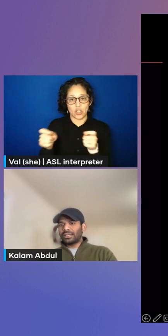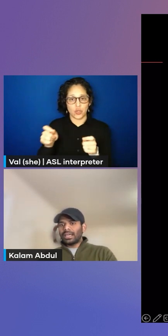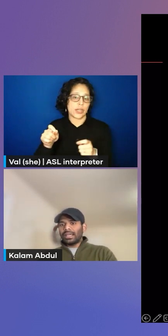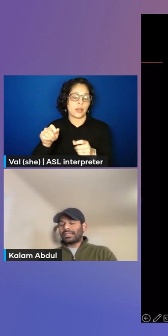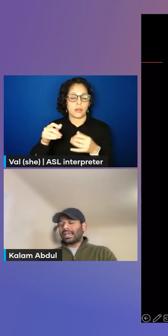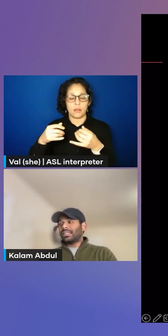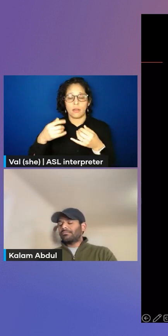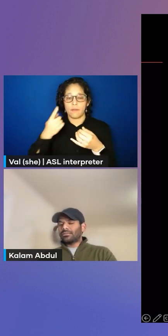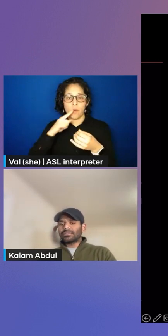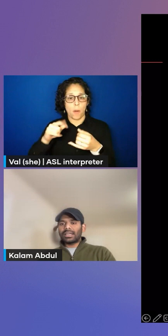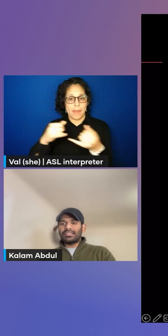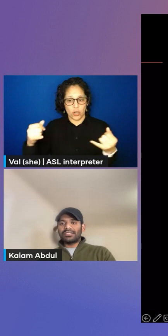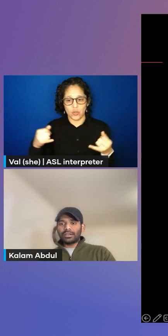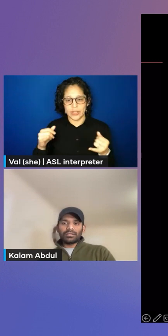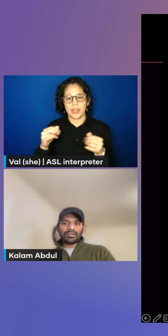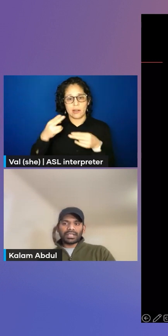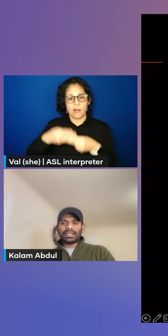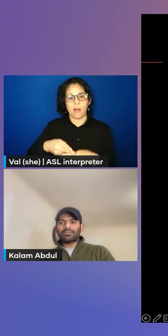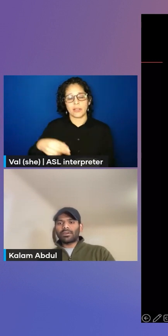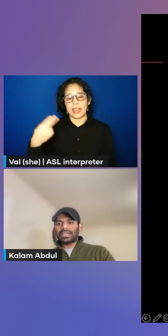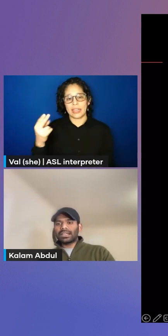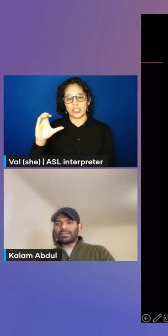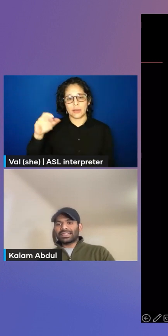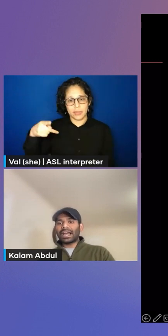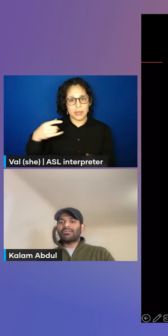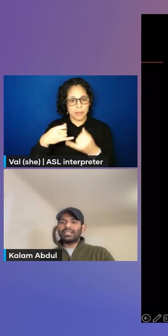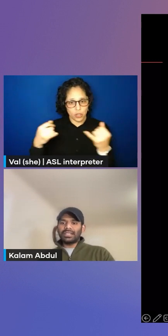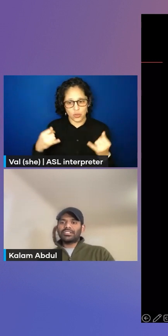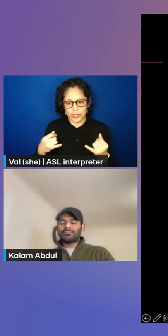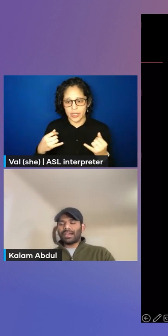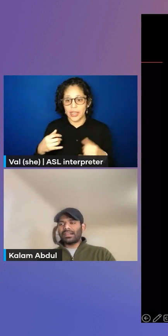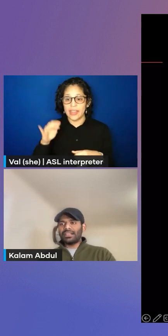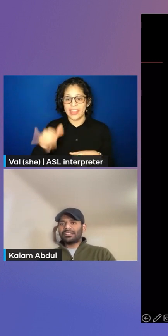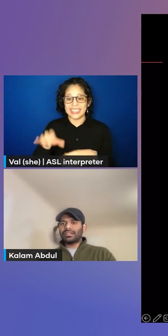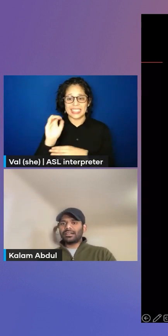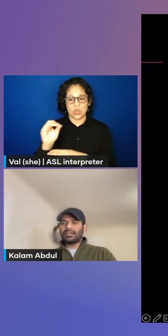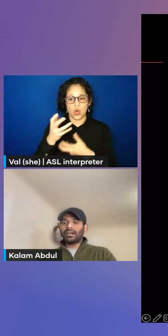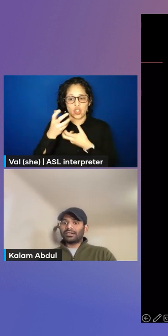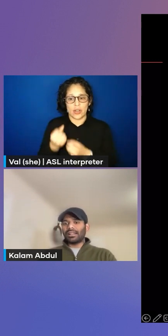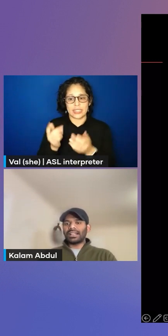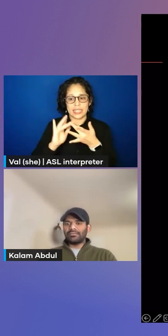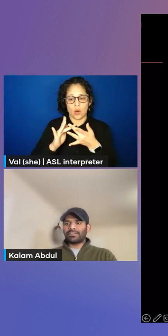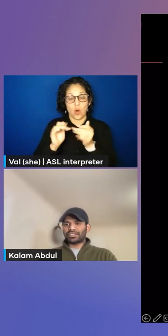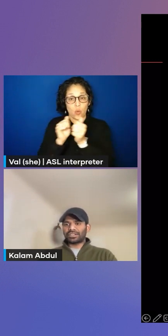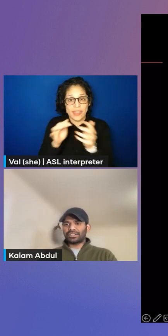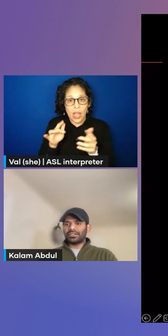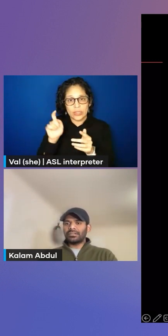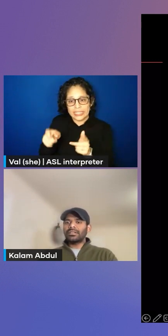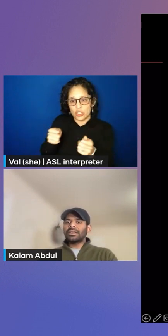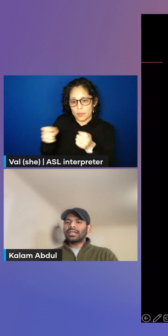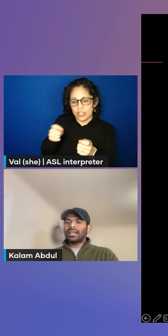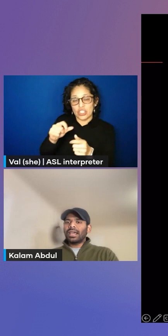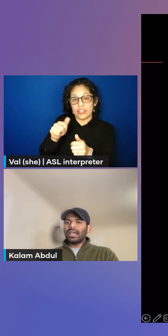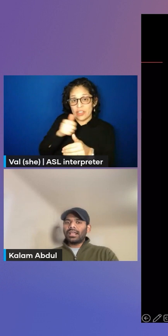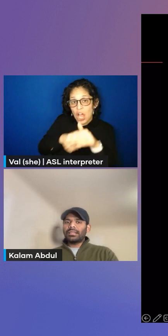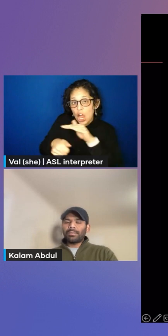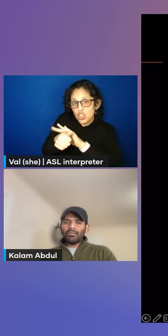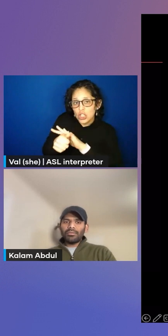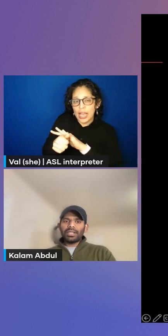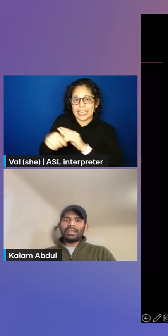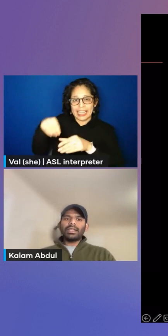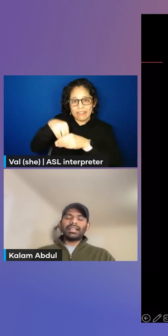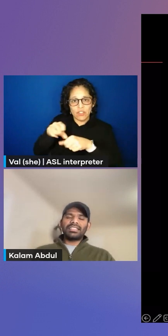Boundary. It enables zero trust networking without needing to manage underlying infrastructure.